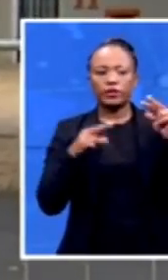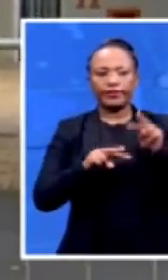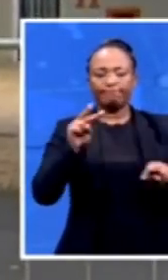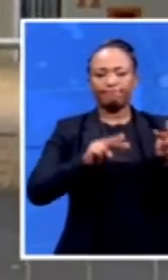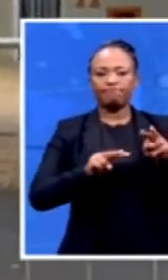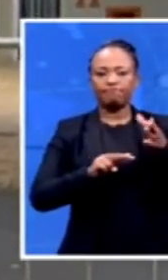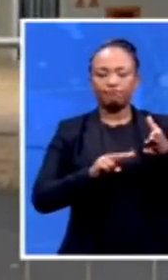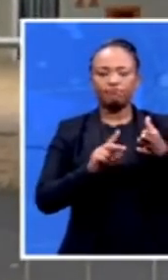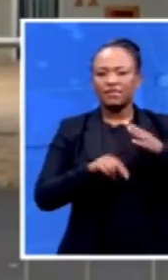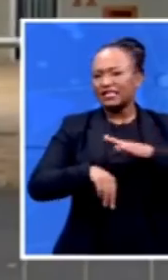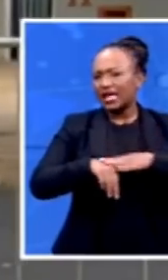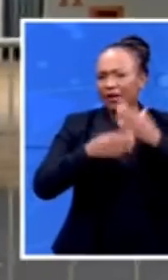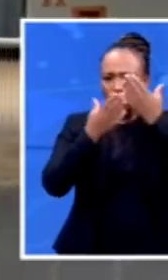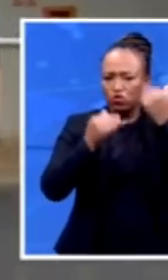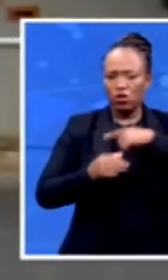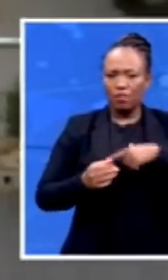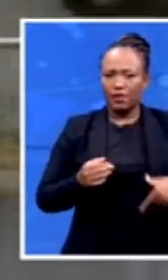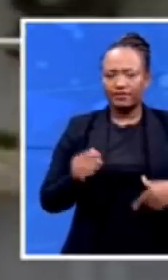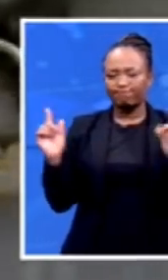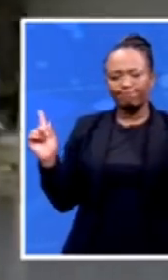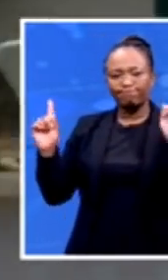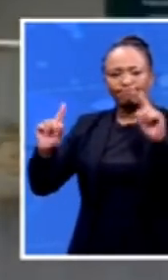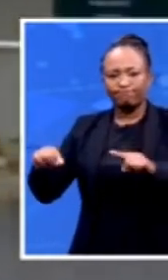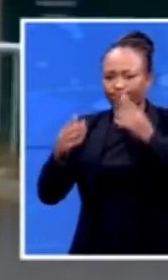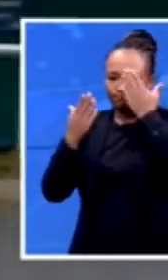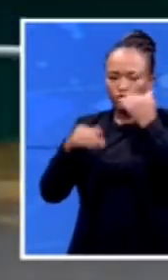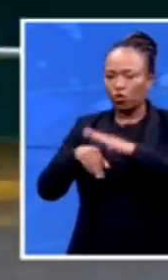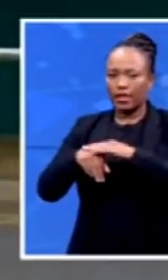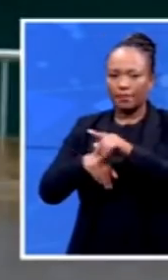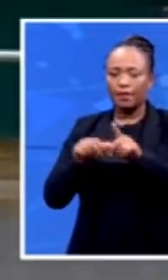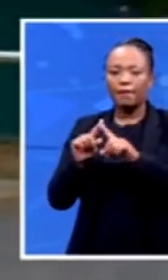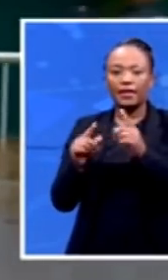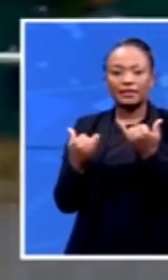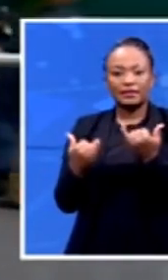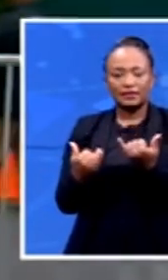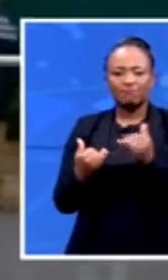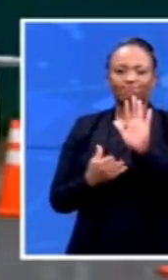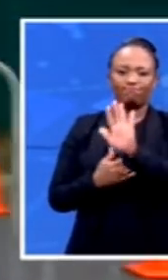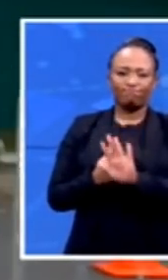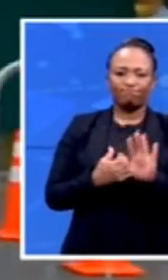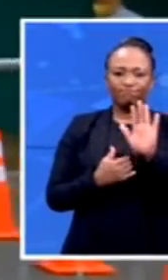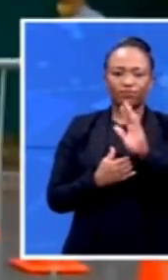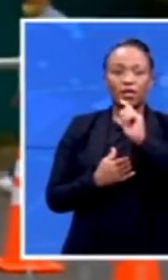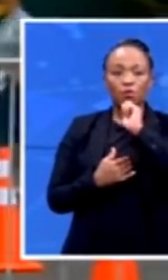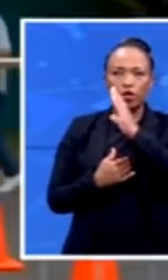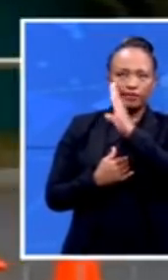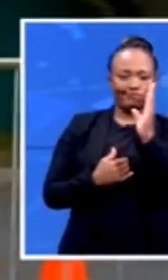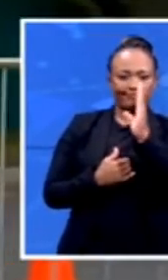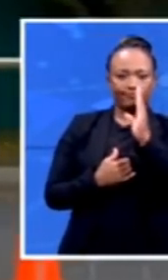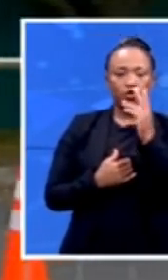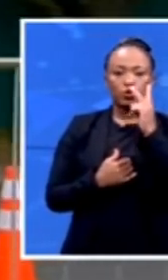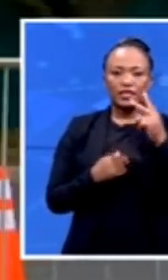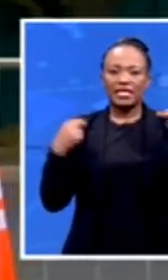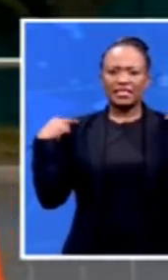making a stop at the house, but we do understand it will be in the running of this morning. You can see security personnel there talking to the